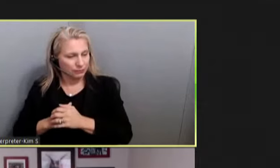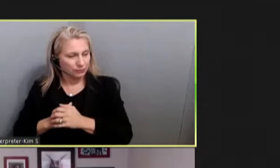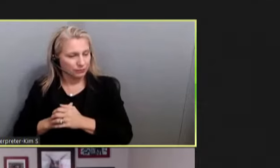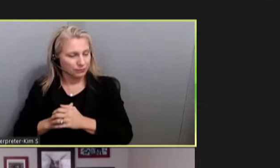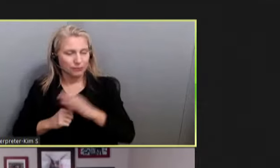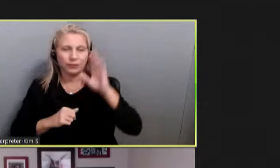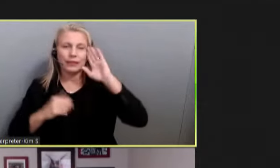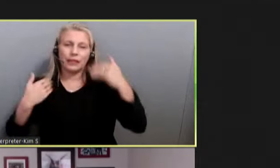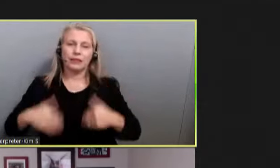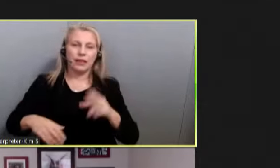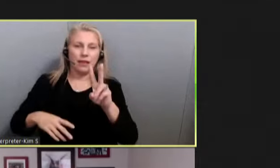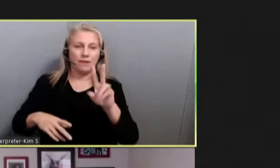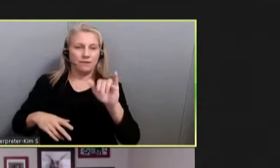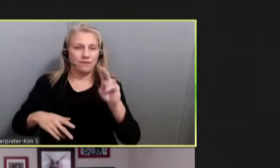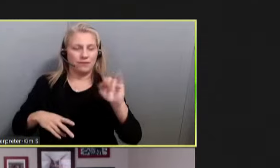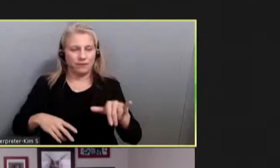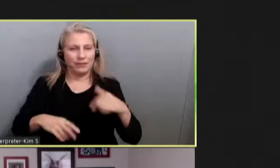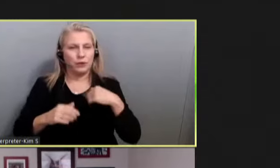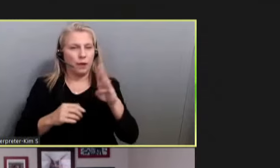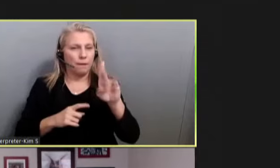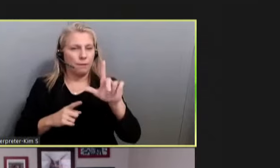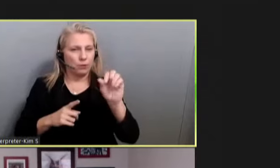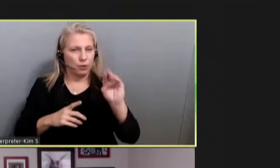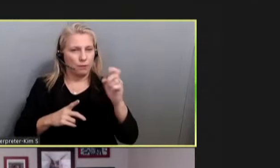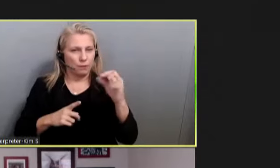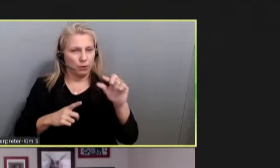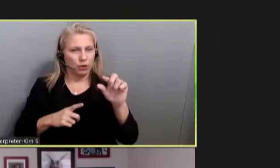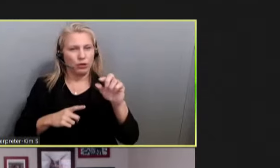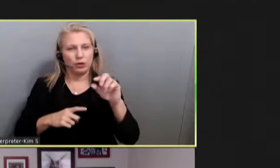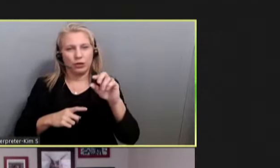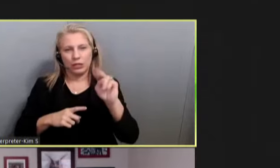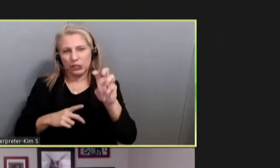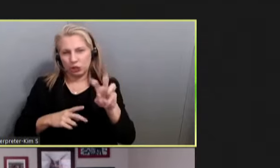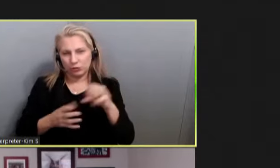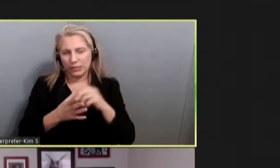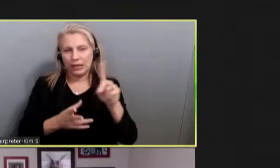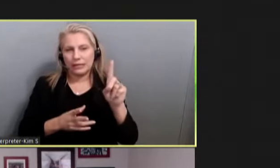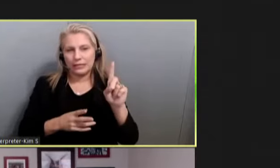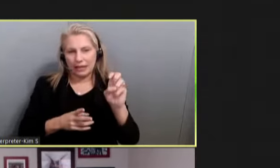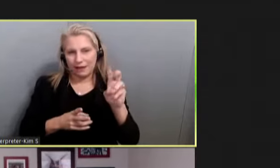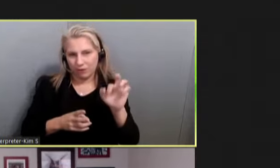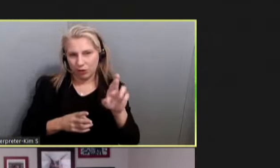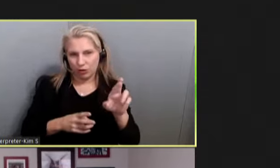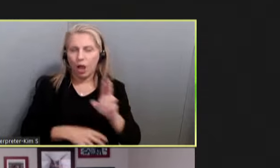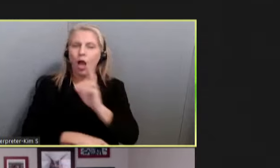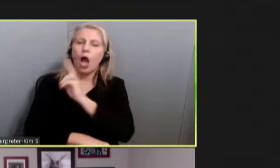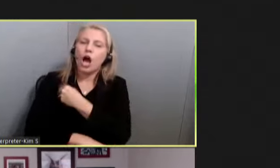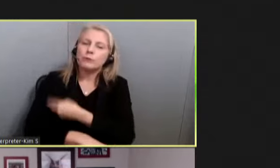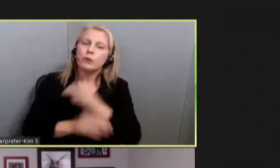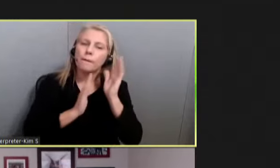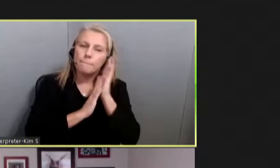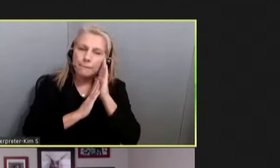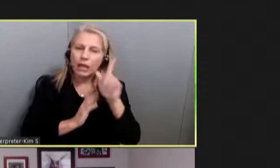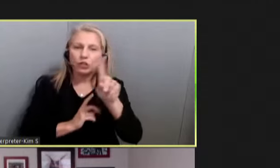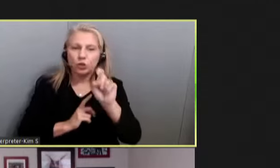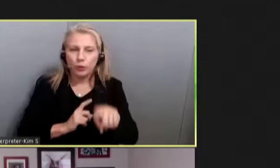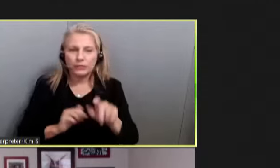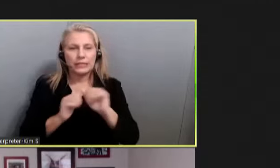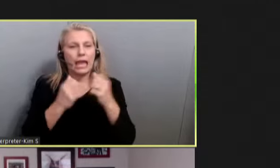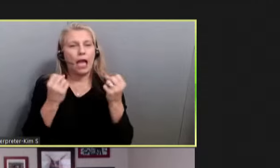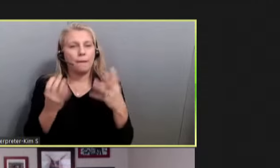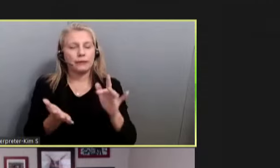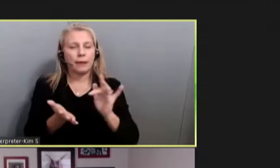Hi, this is Vinny Del Giudice at Bloomberg News in Denver. Hospital bed question. How many